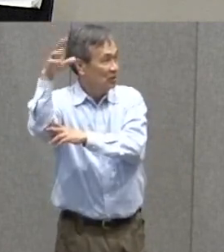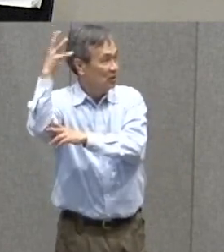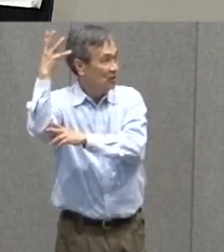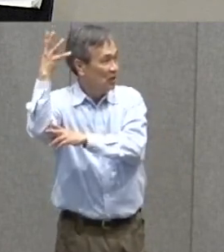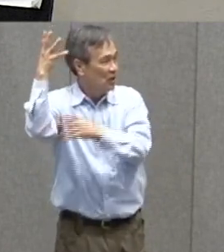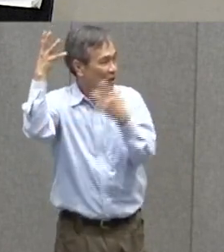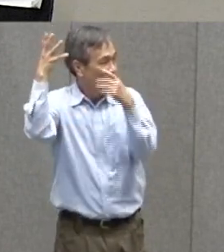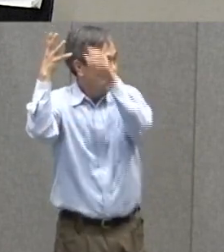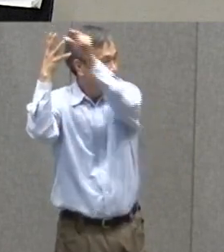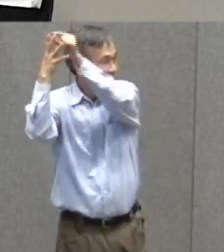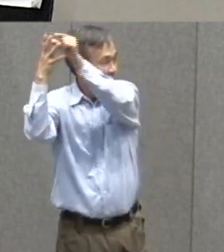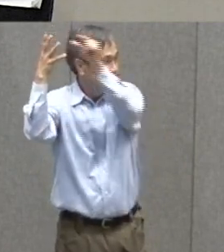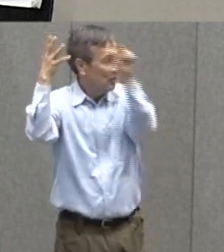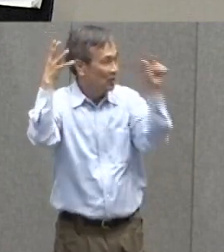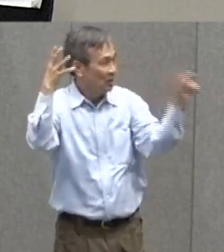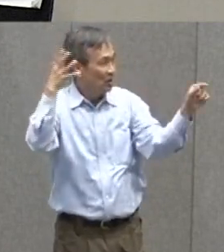looking